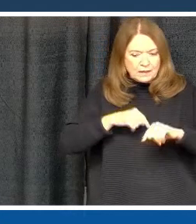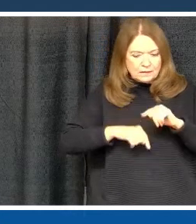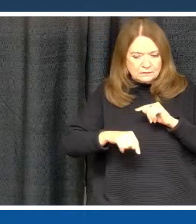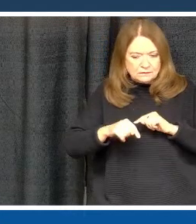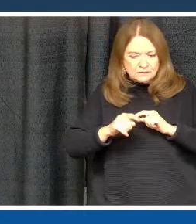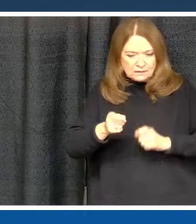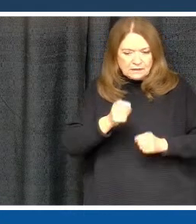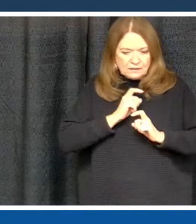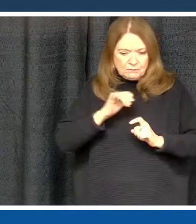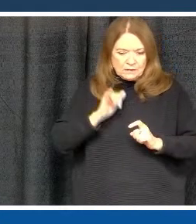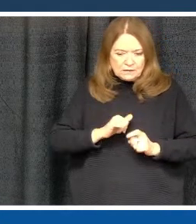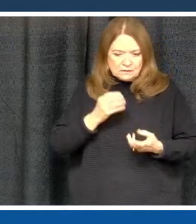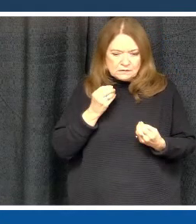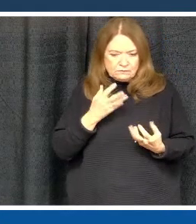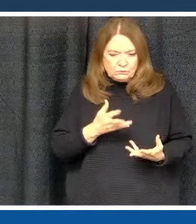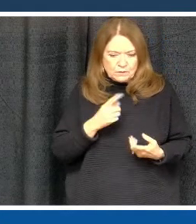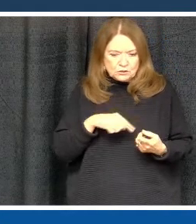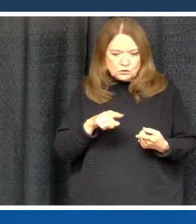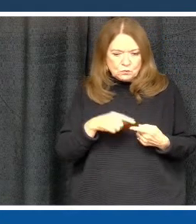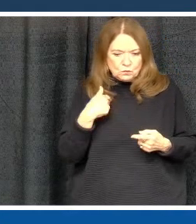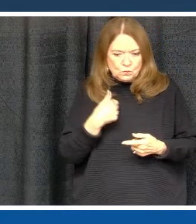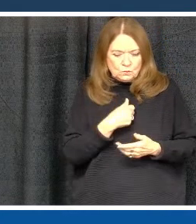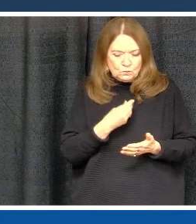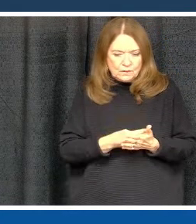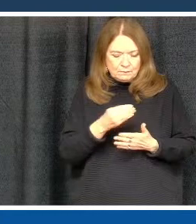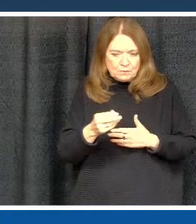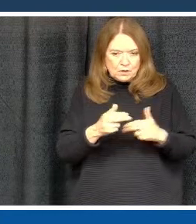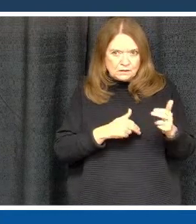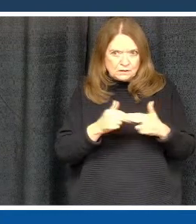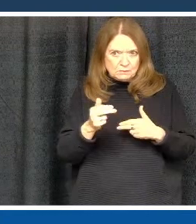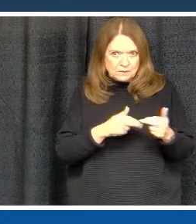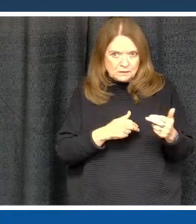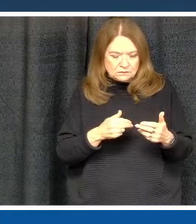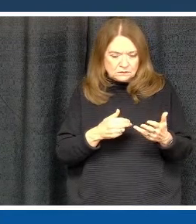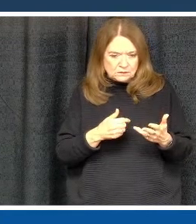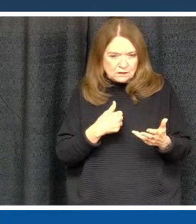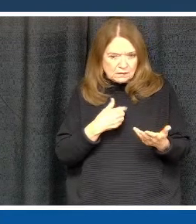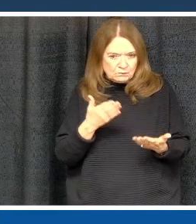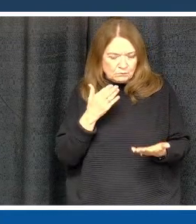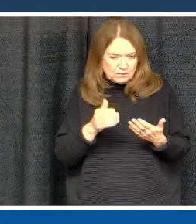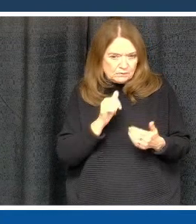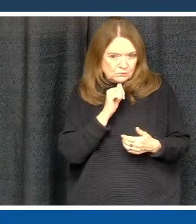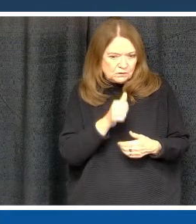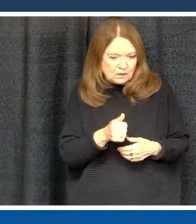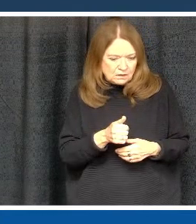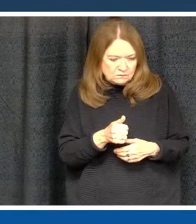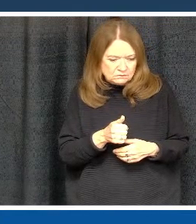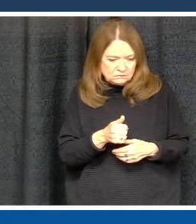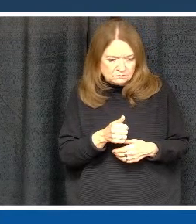this information when we bought the building and moved forward, I probably would have not